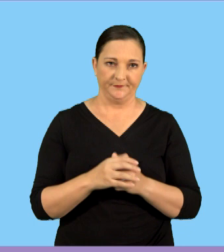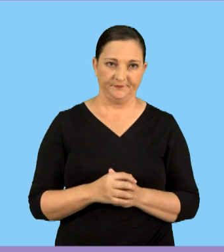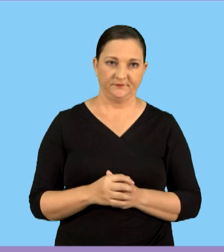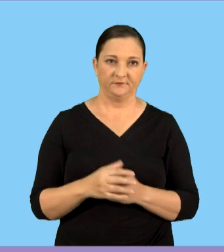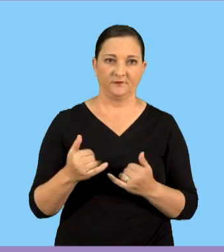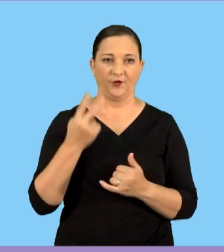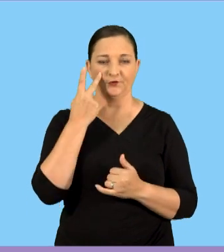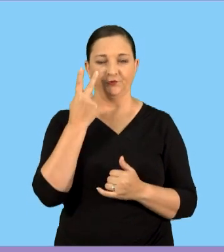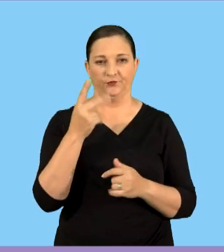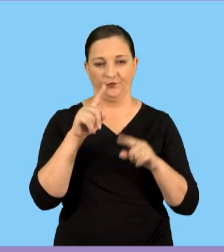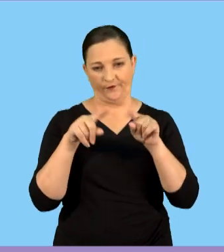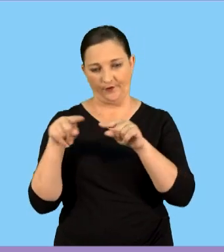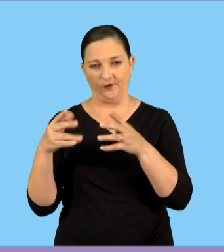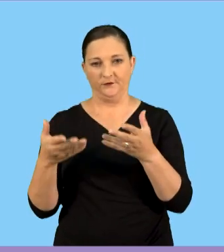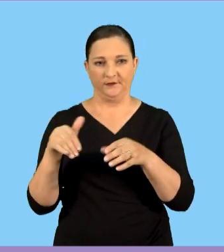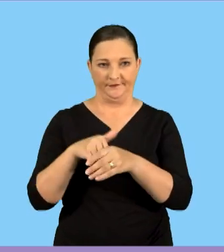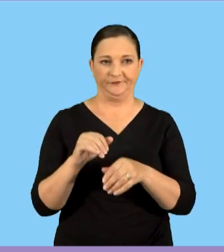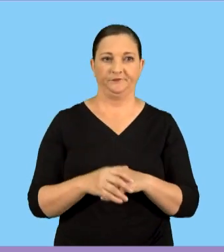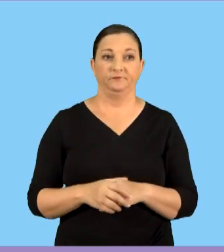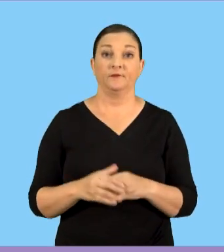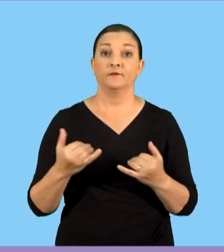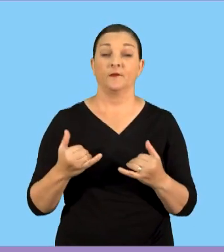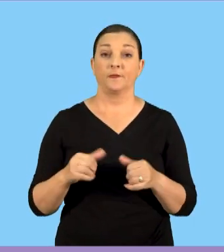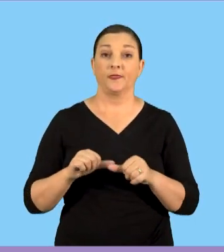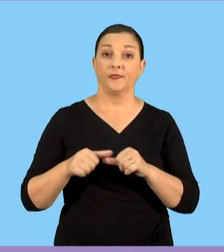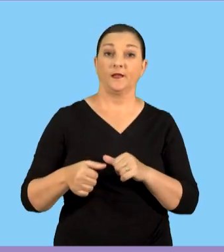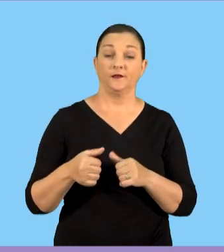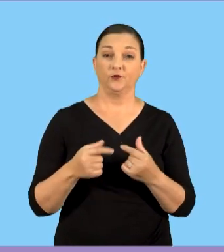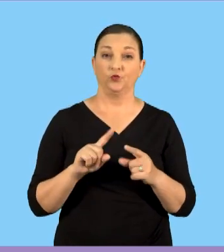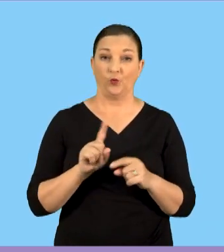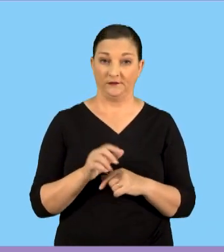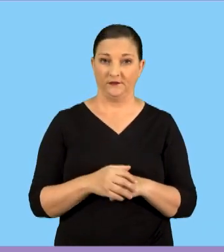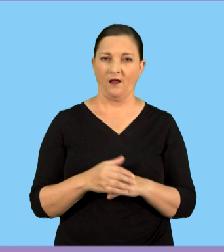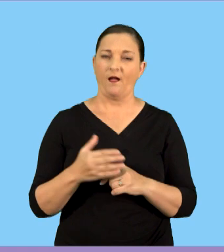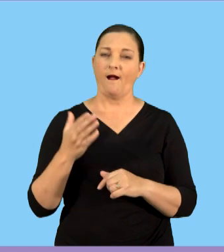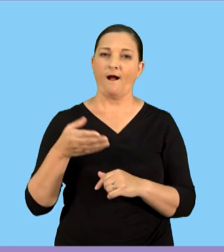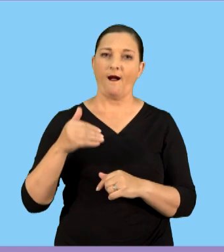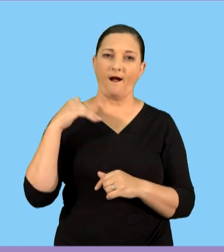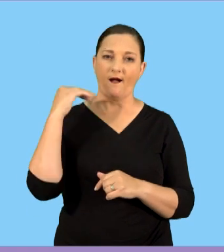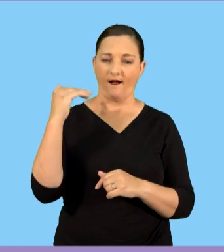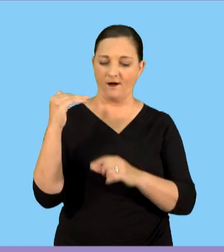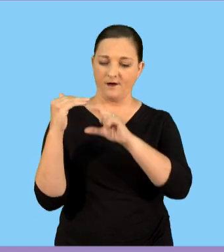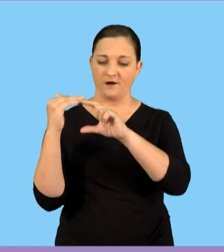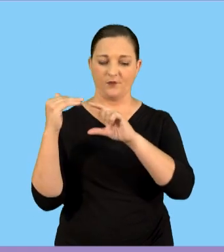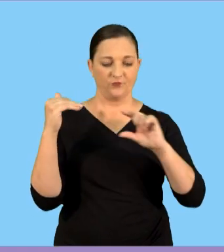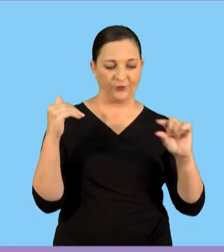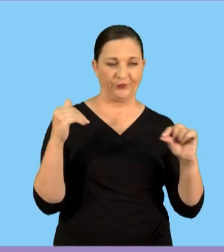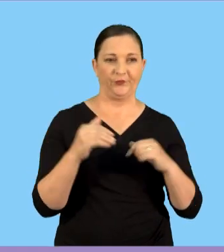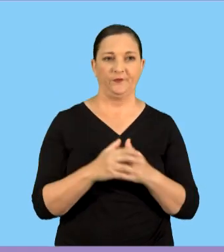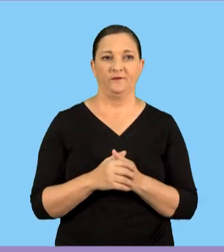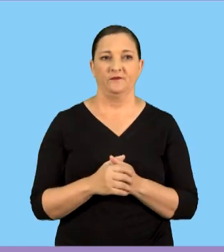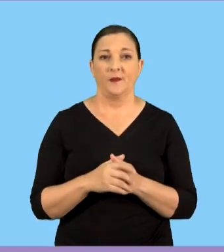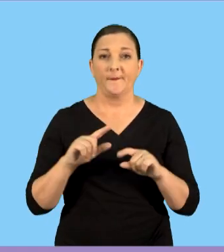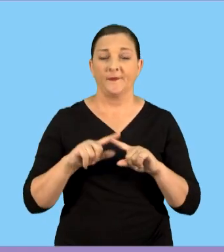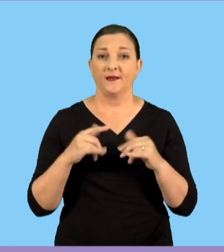at the exponents to the variables. Let's look at this next one here. So we also need to start with the highest exponent when